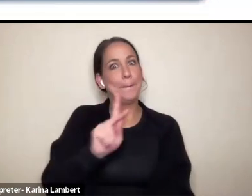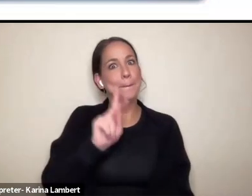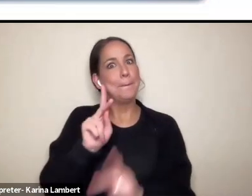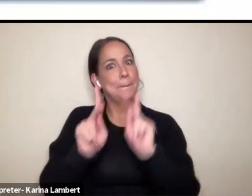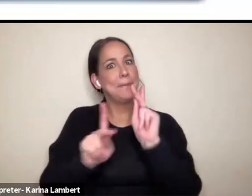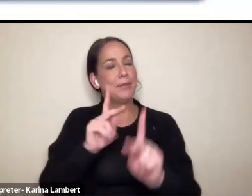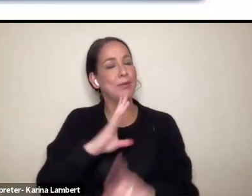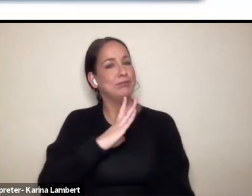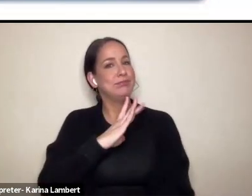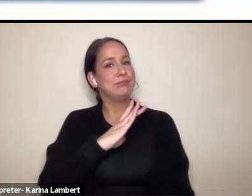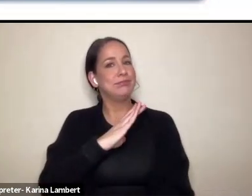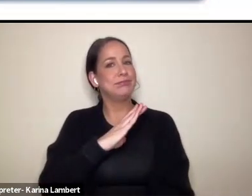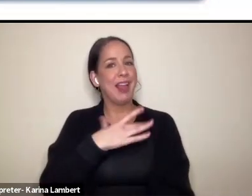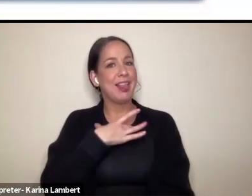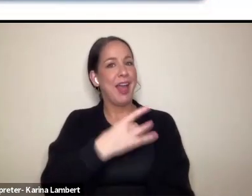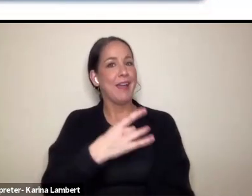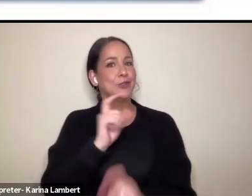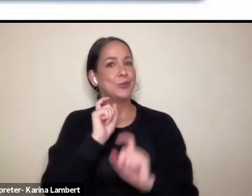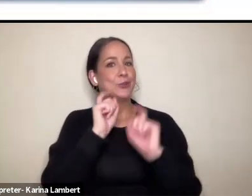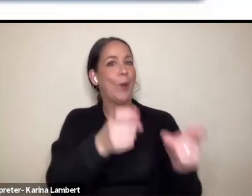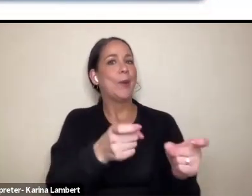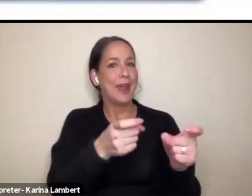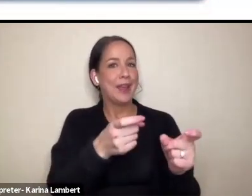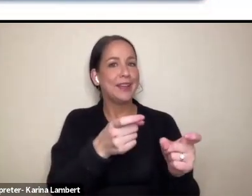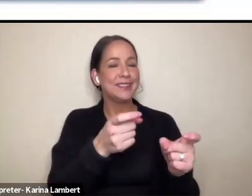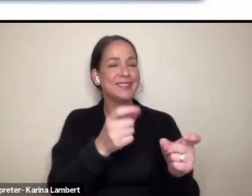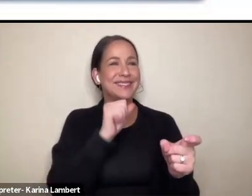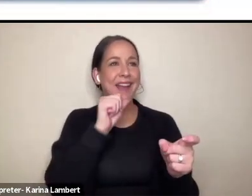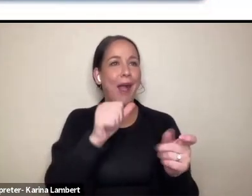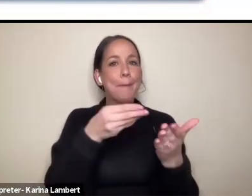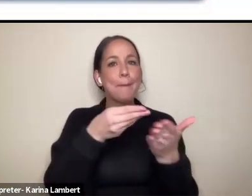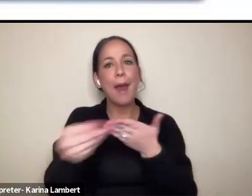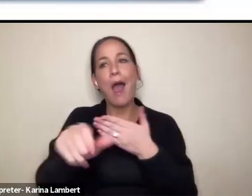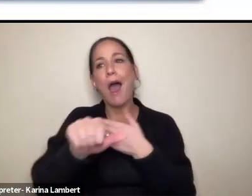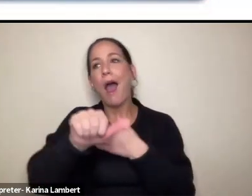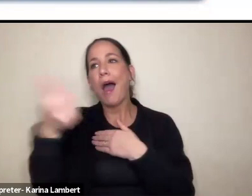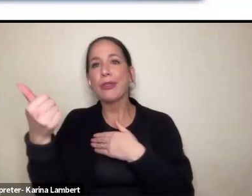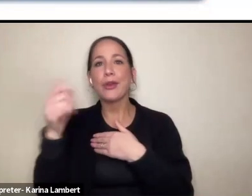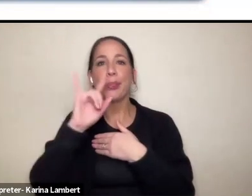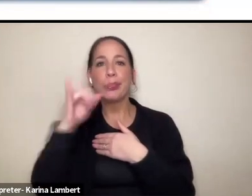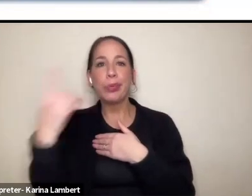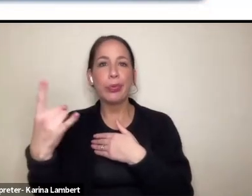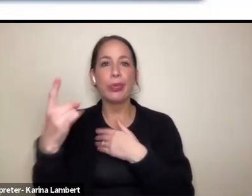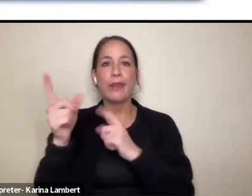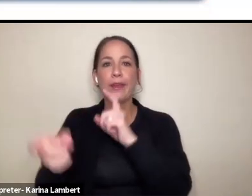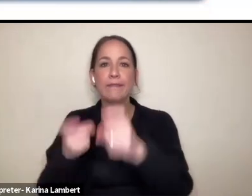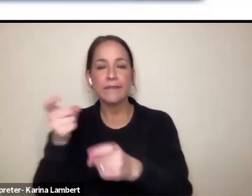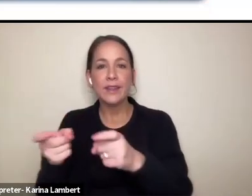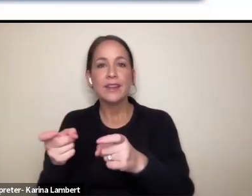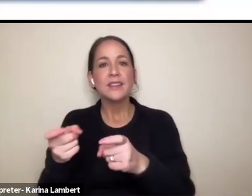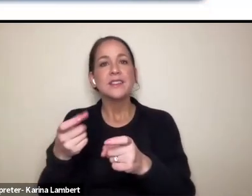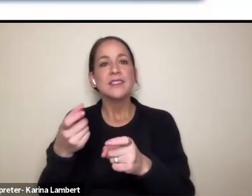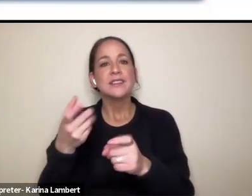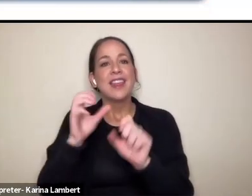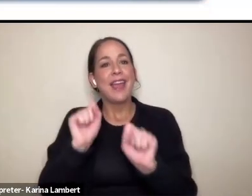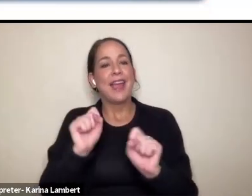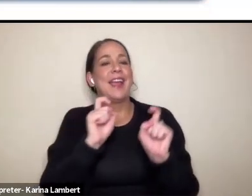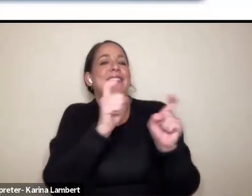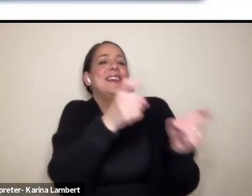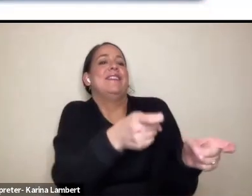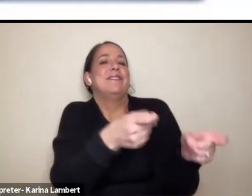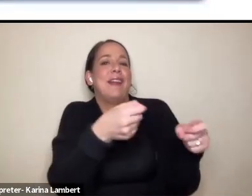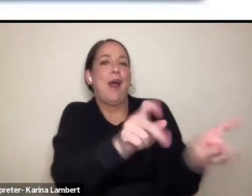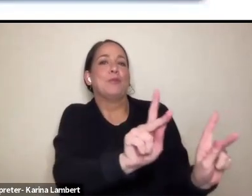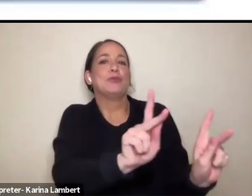like another video game or something like that, they can give the gift of savings and the opportunity